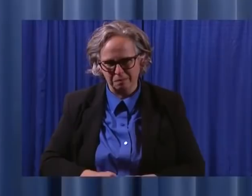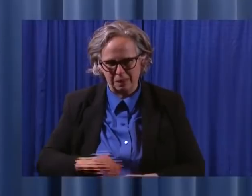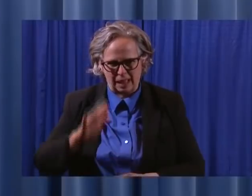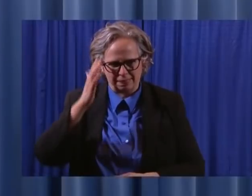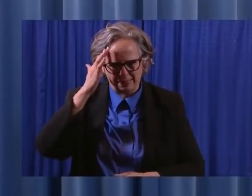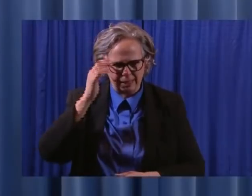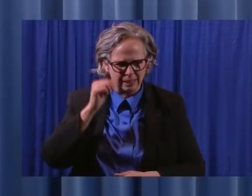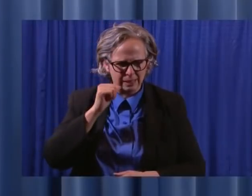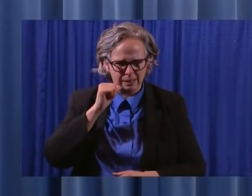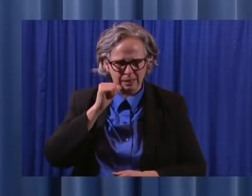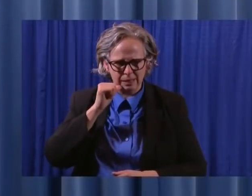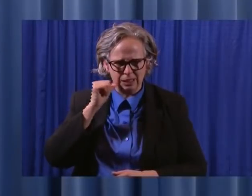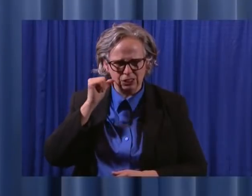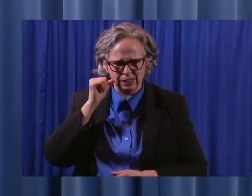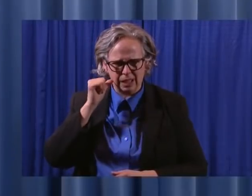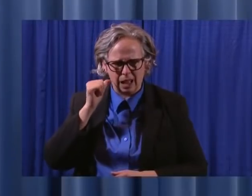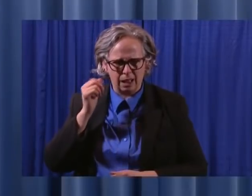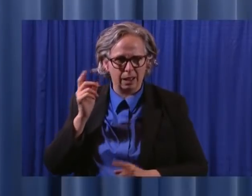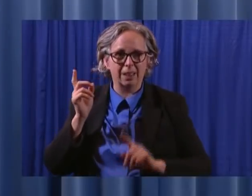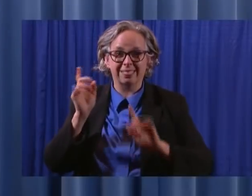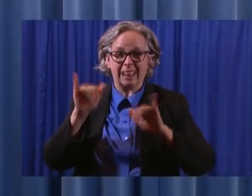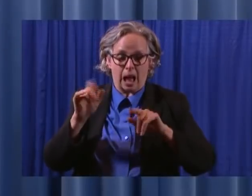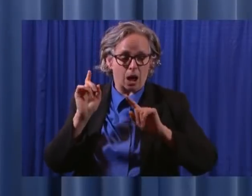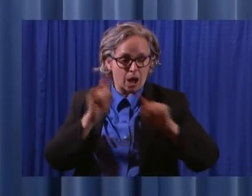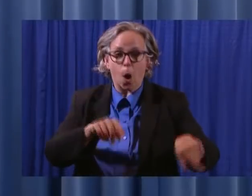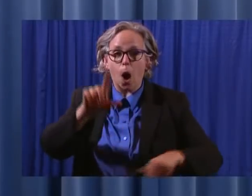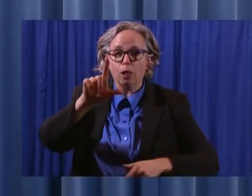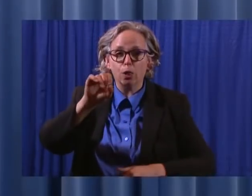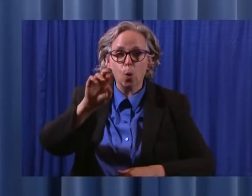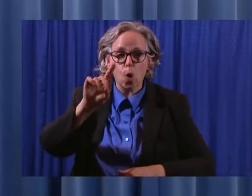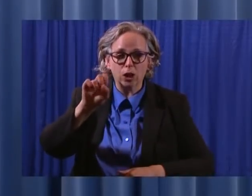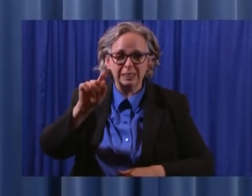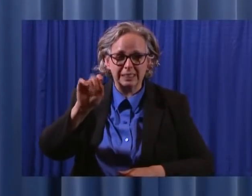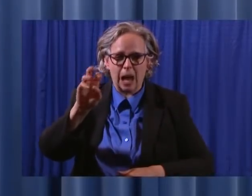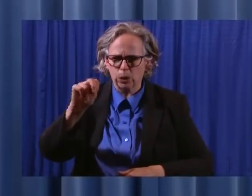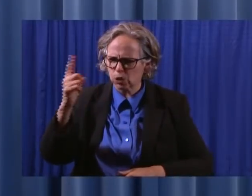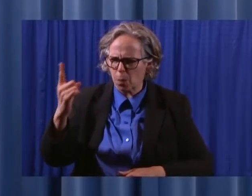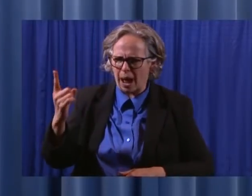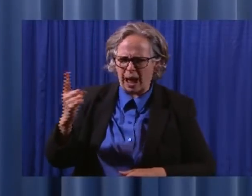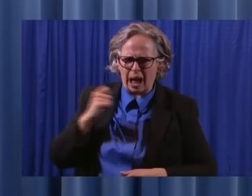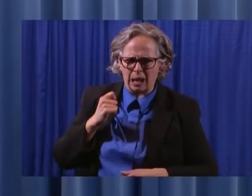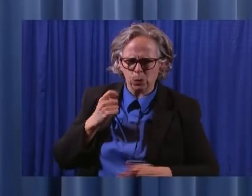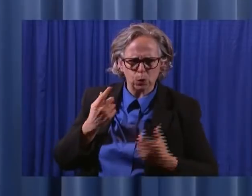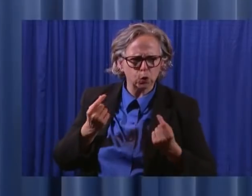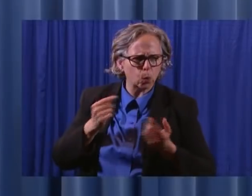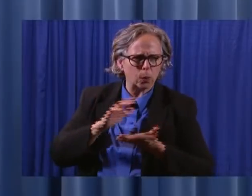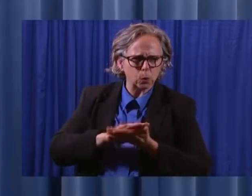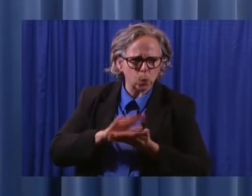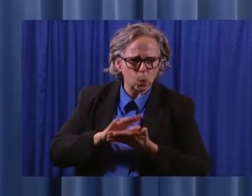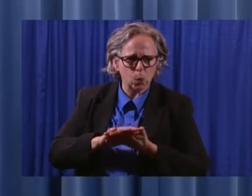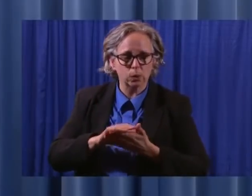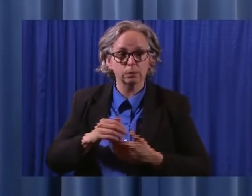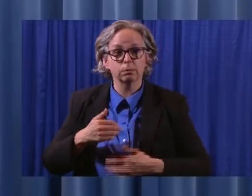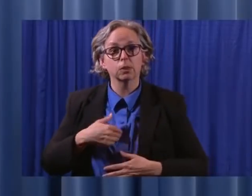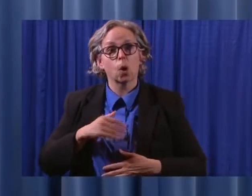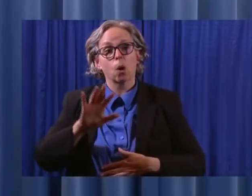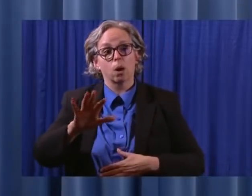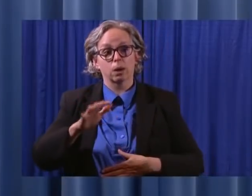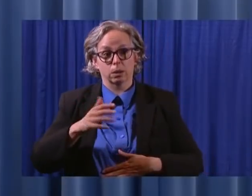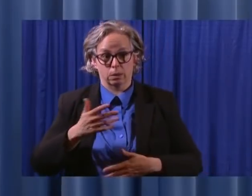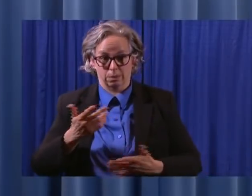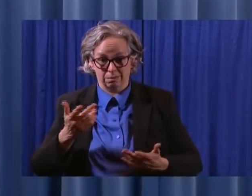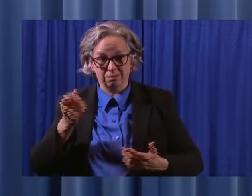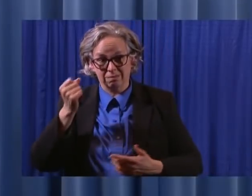was in Lordstown yesterday. I think I was asked about that. When these come out, I don't think anybody's going to be surprised. I don't think